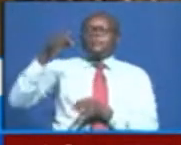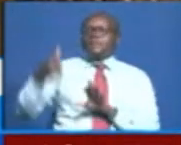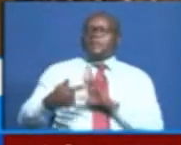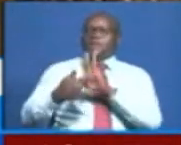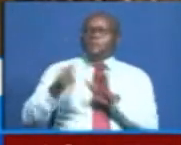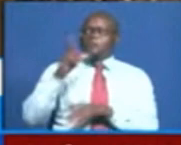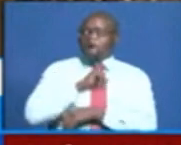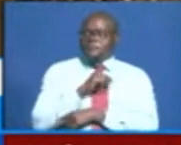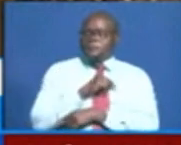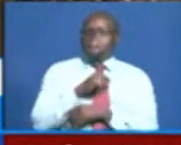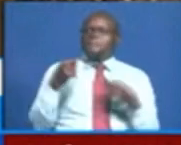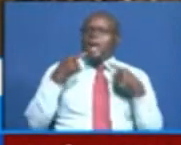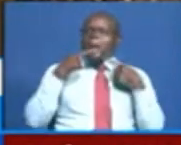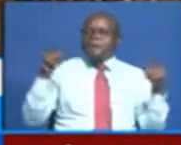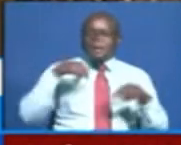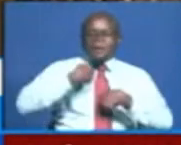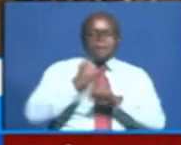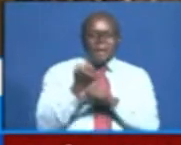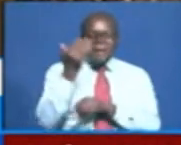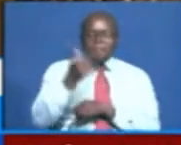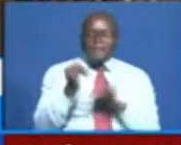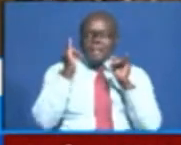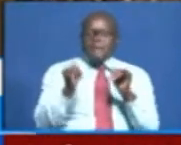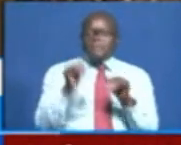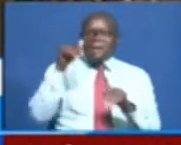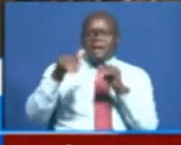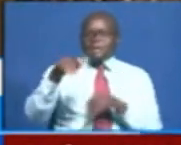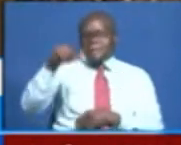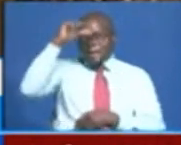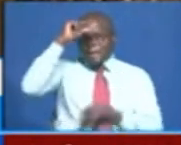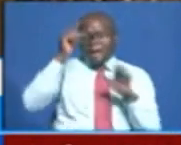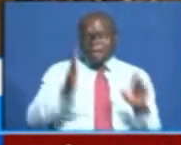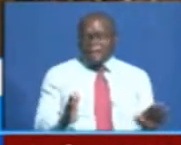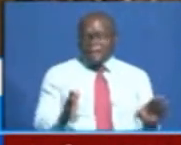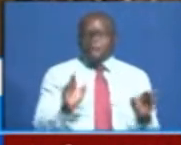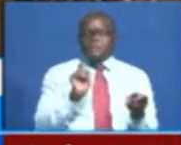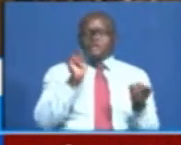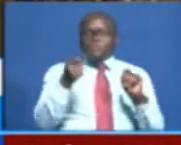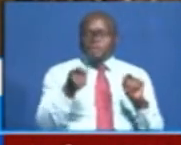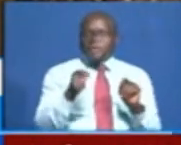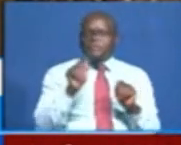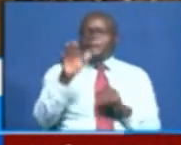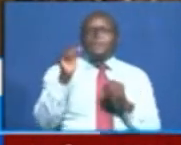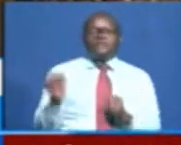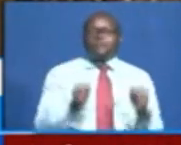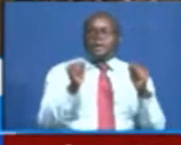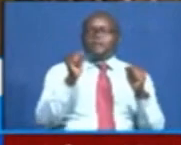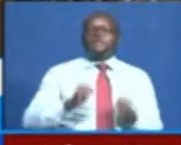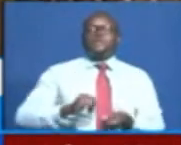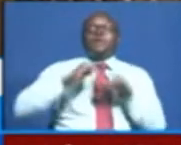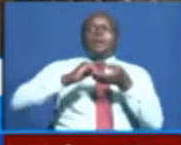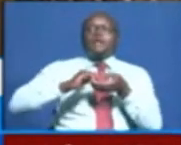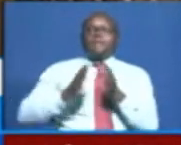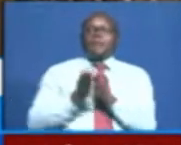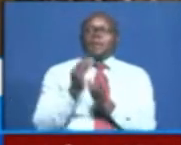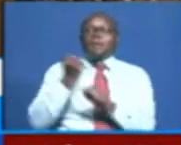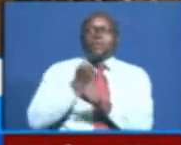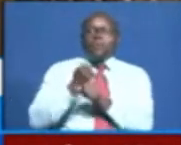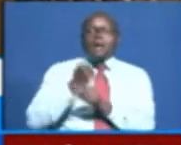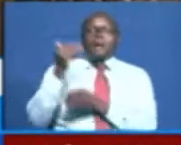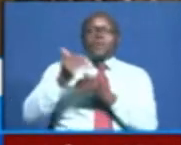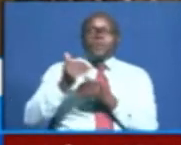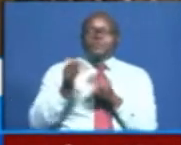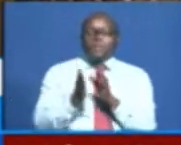and pronouncements made by the newly elected governors to change their strategy of engagement and work more closely